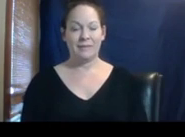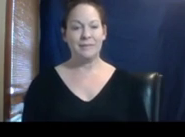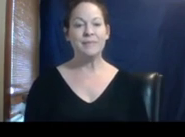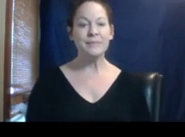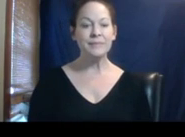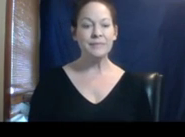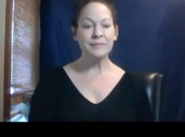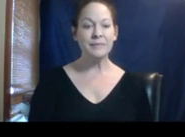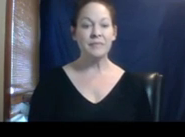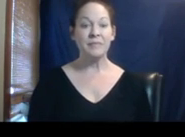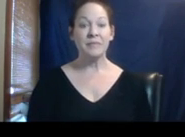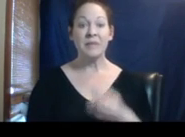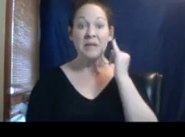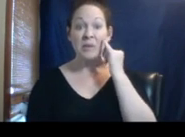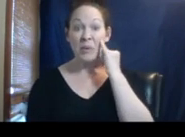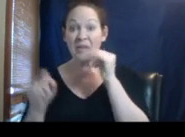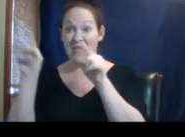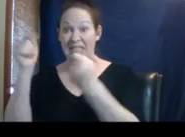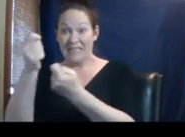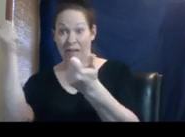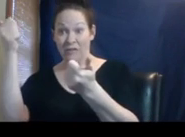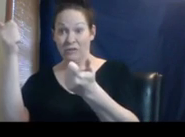So if it cancels over here,